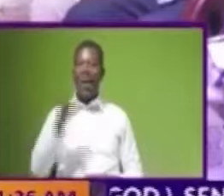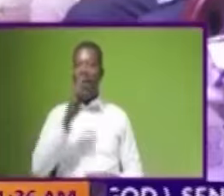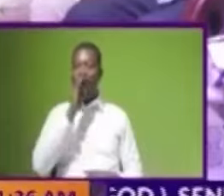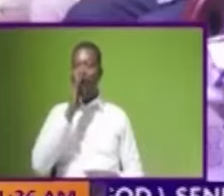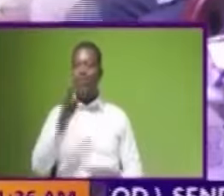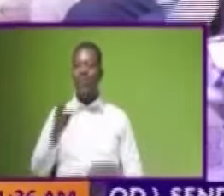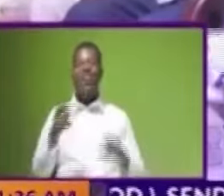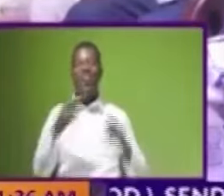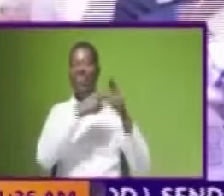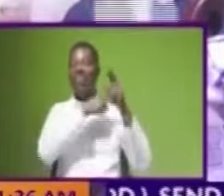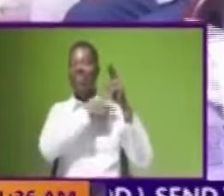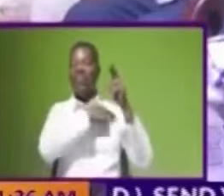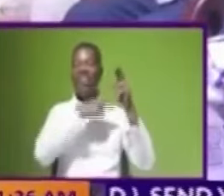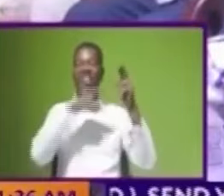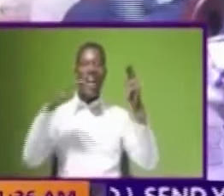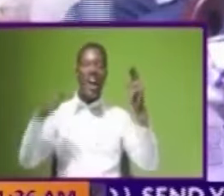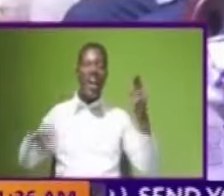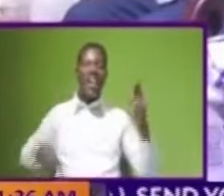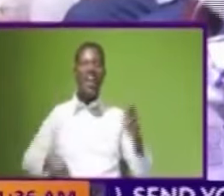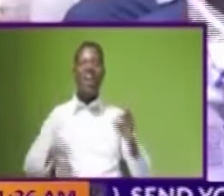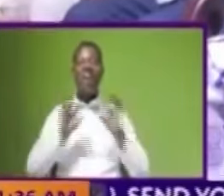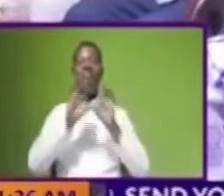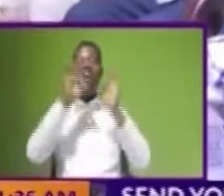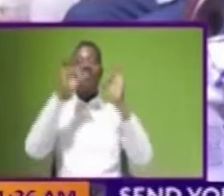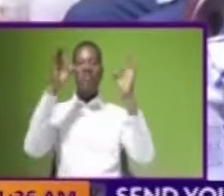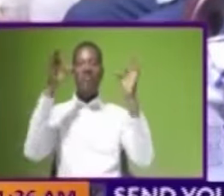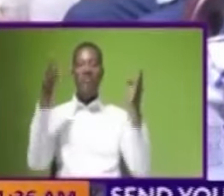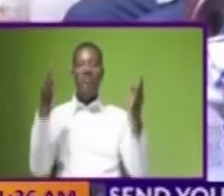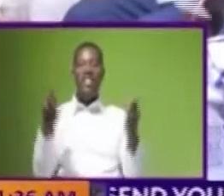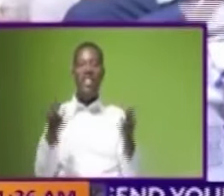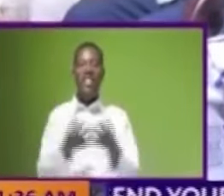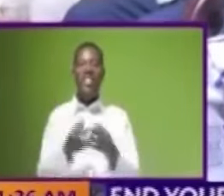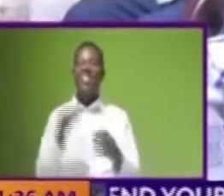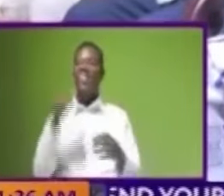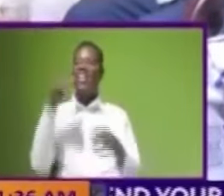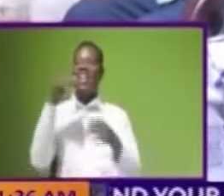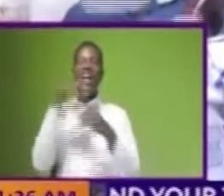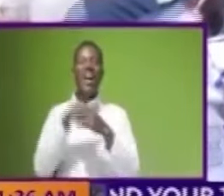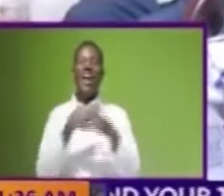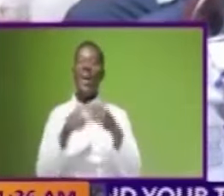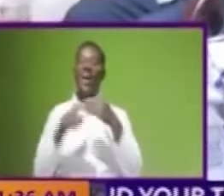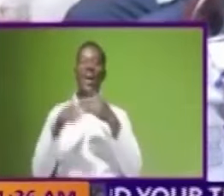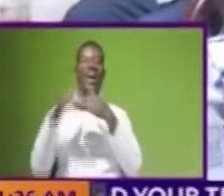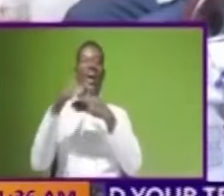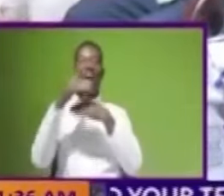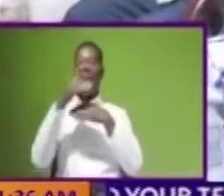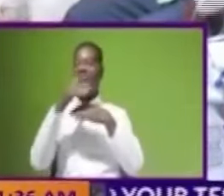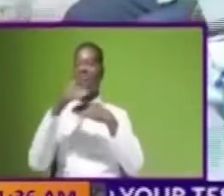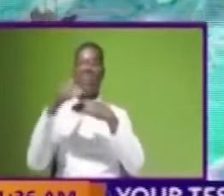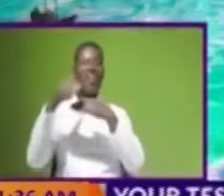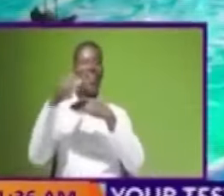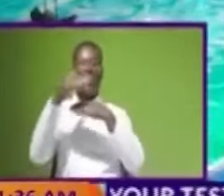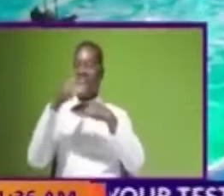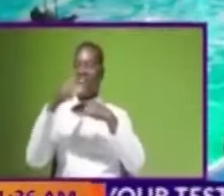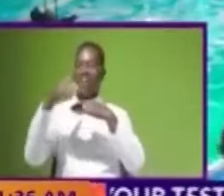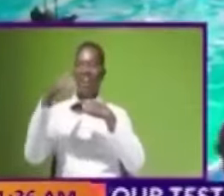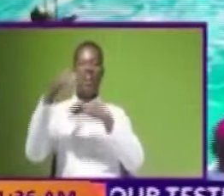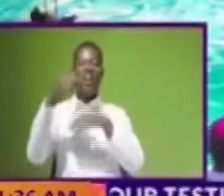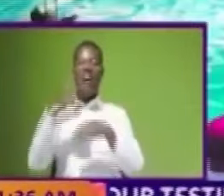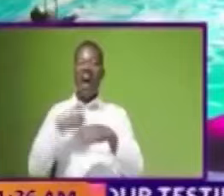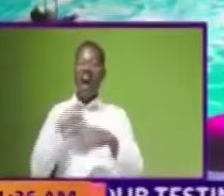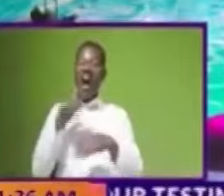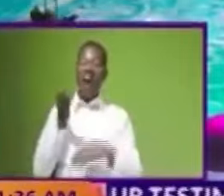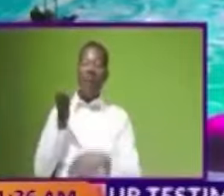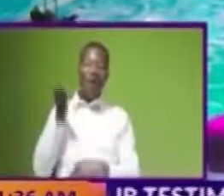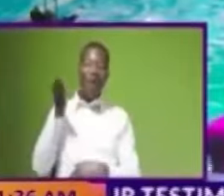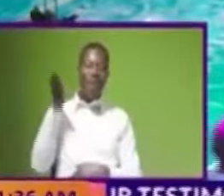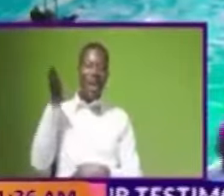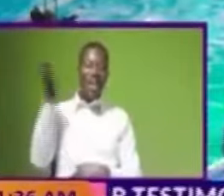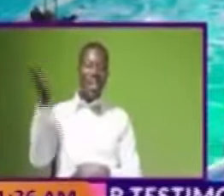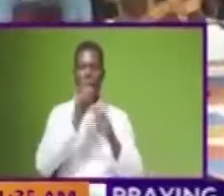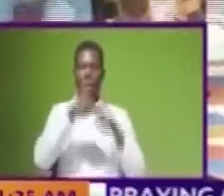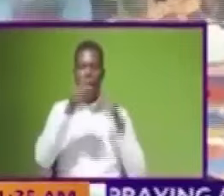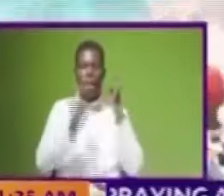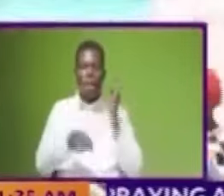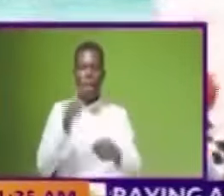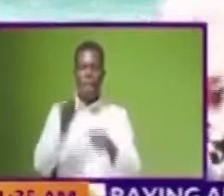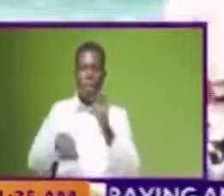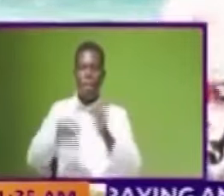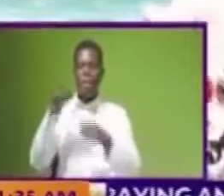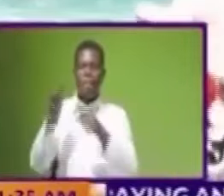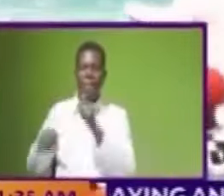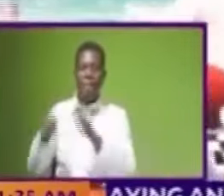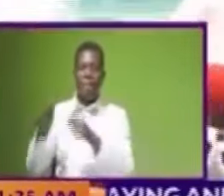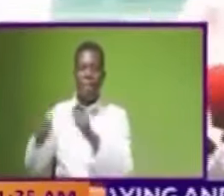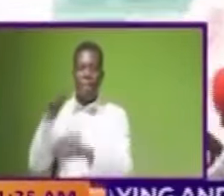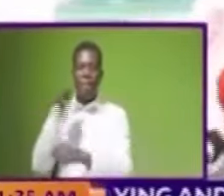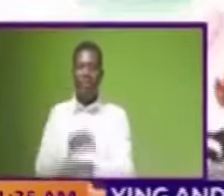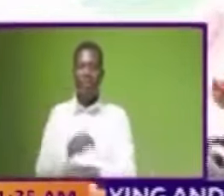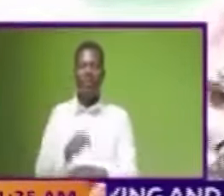You know, one who said we have the men and we have the money. What I say, oh, where you